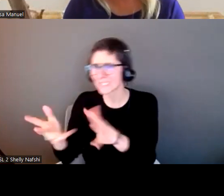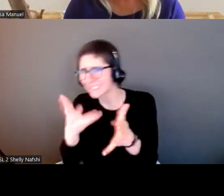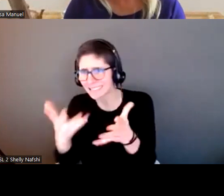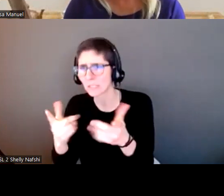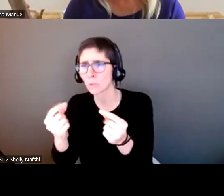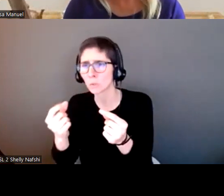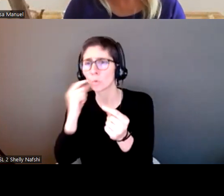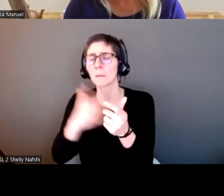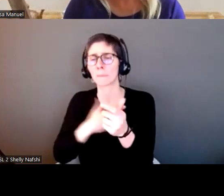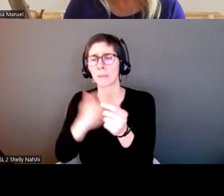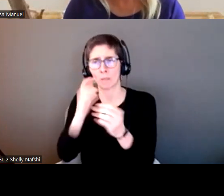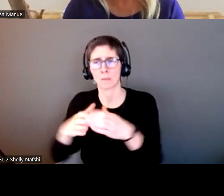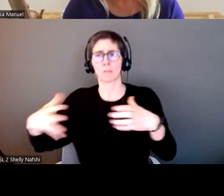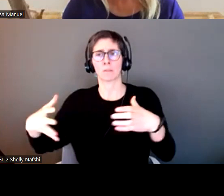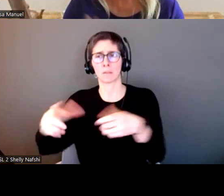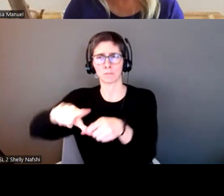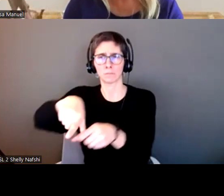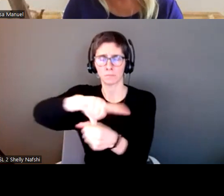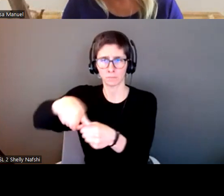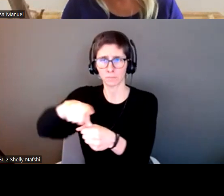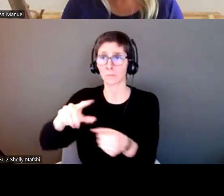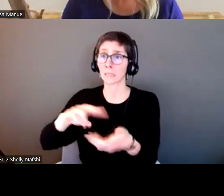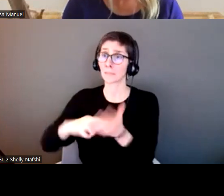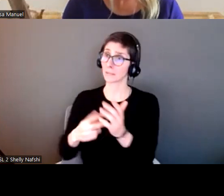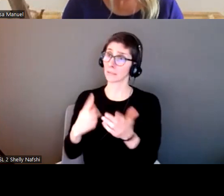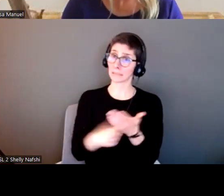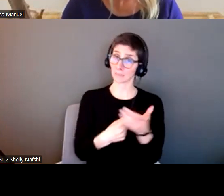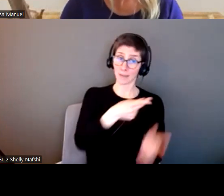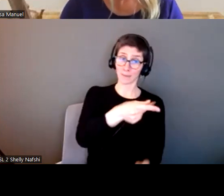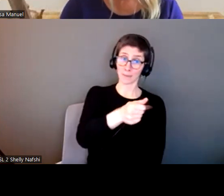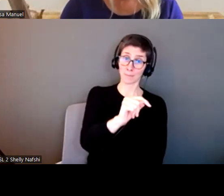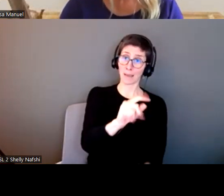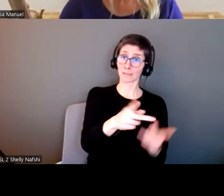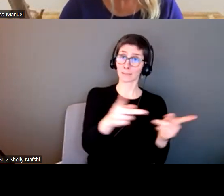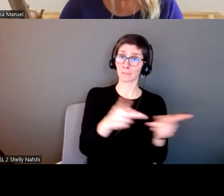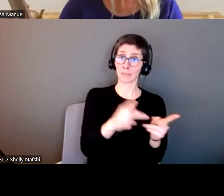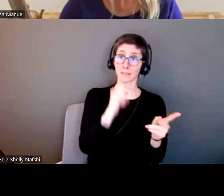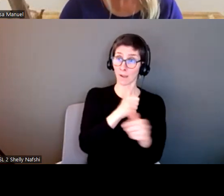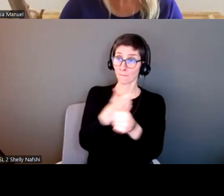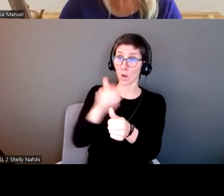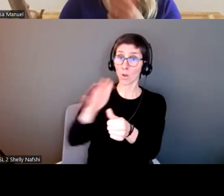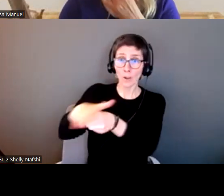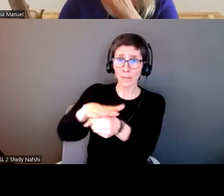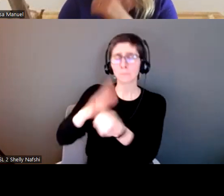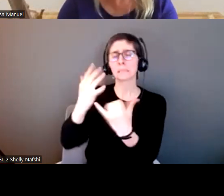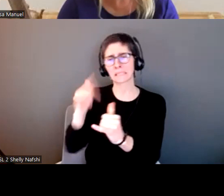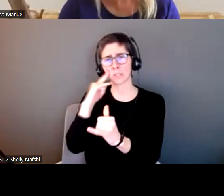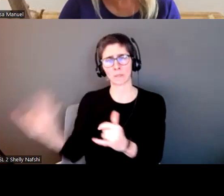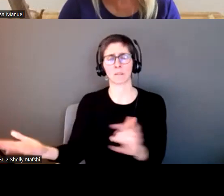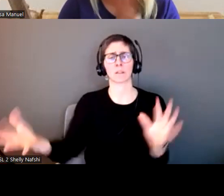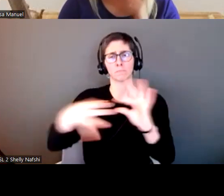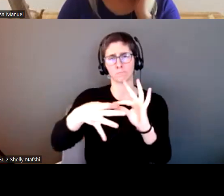move to our location, which might not be in the area that they generally work in. So we've developed good and